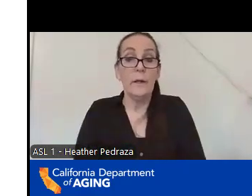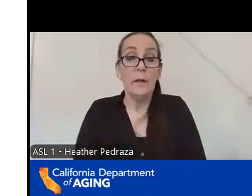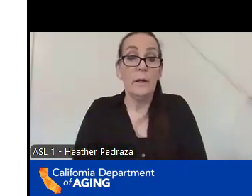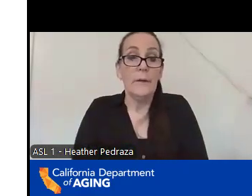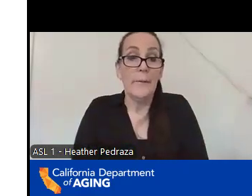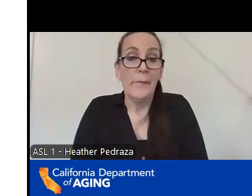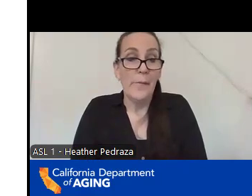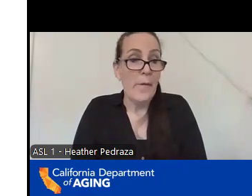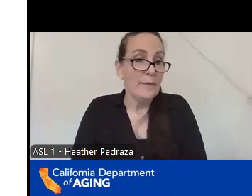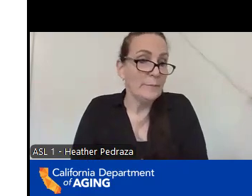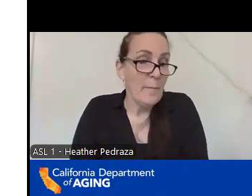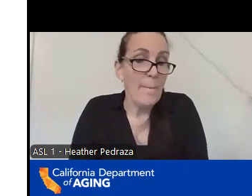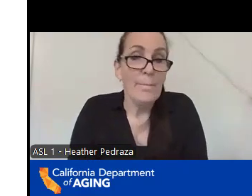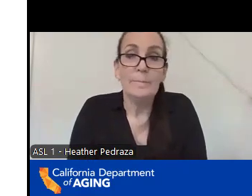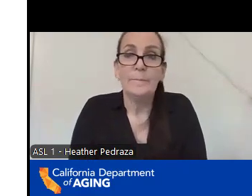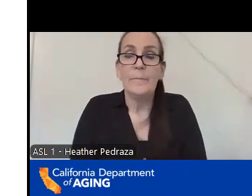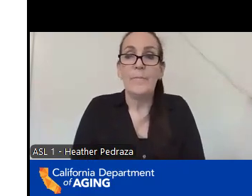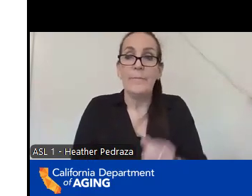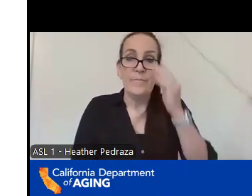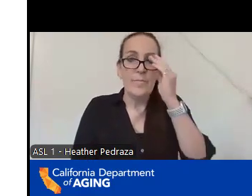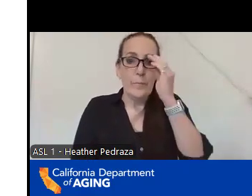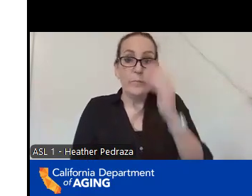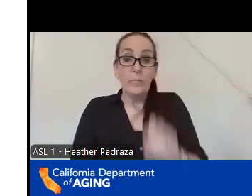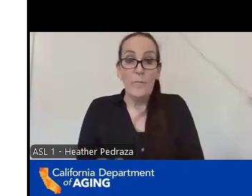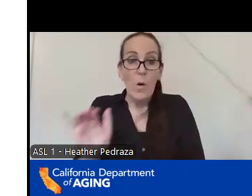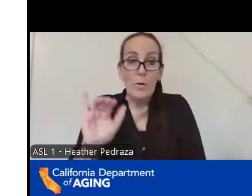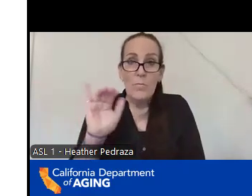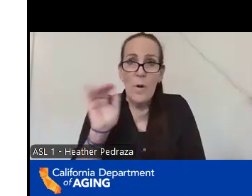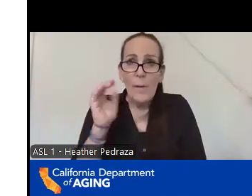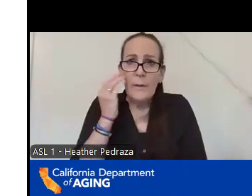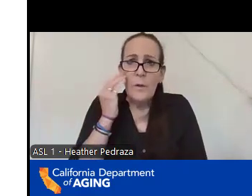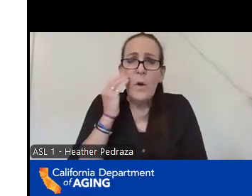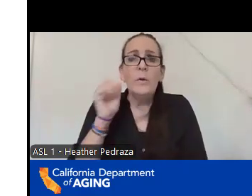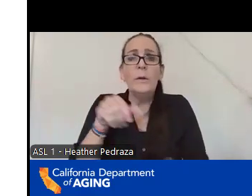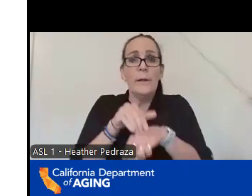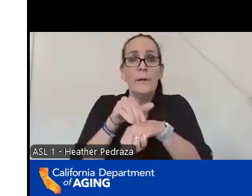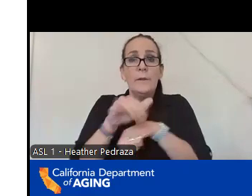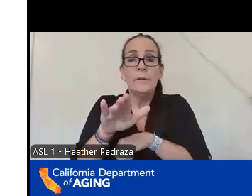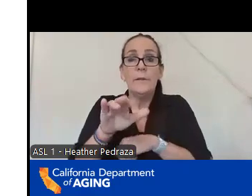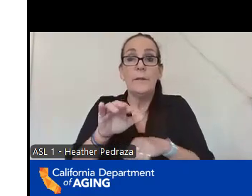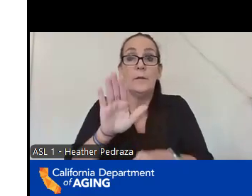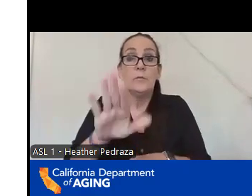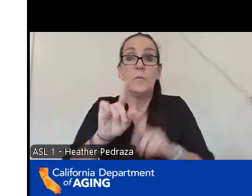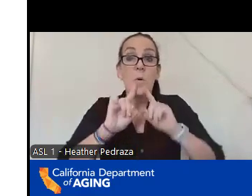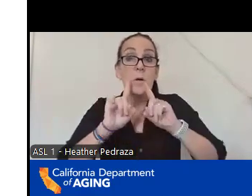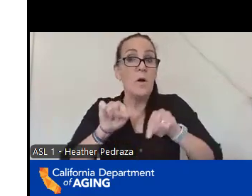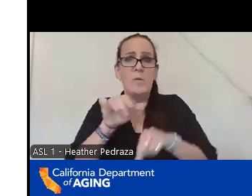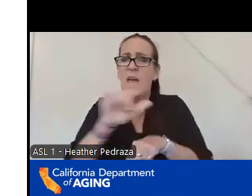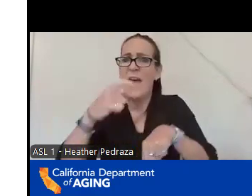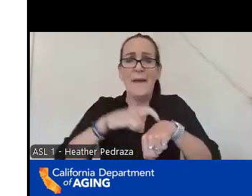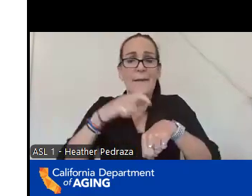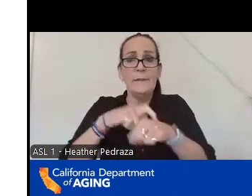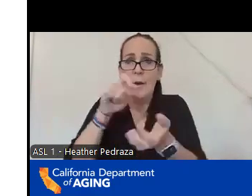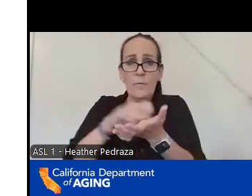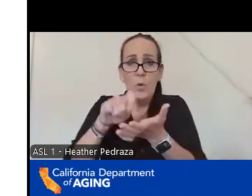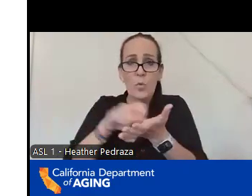do know that you can send your comments at any time written to our